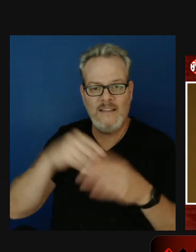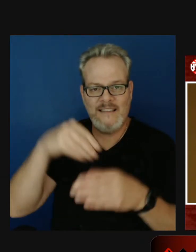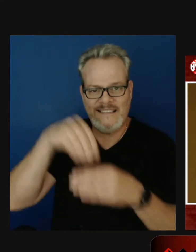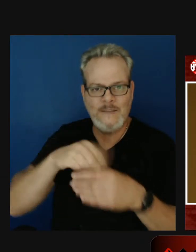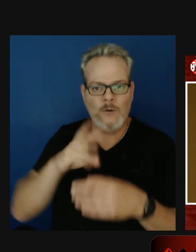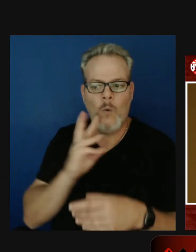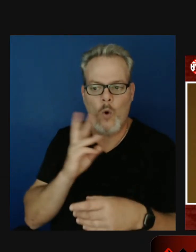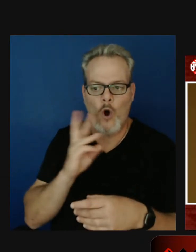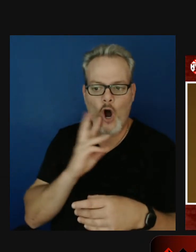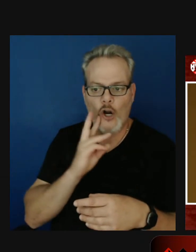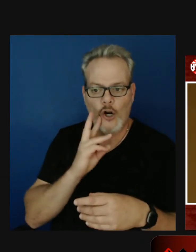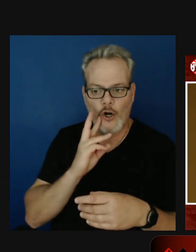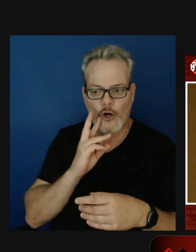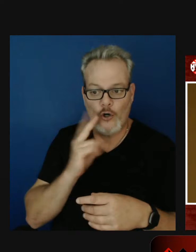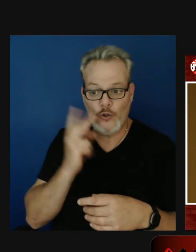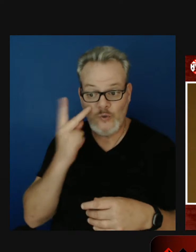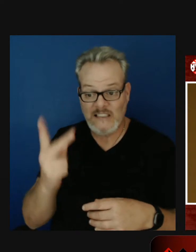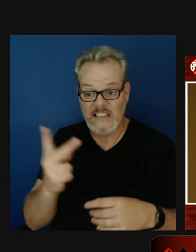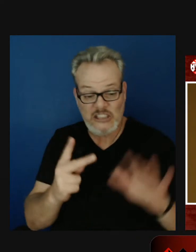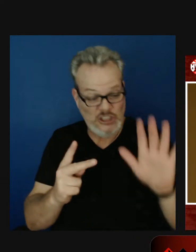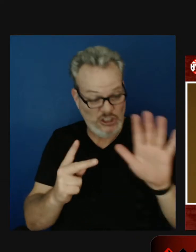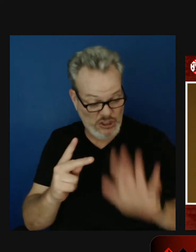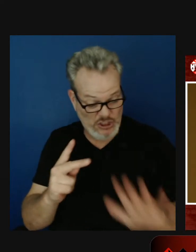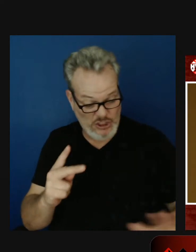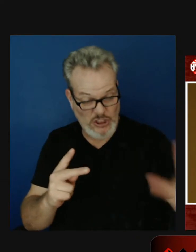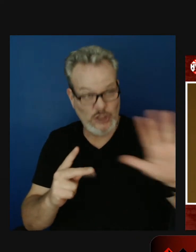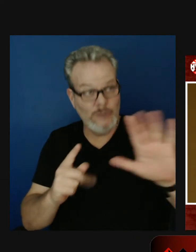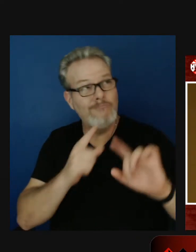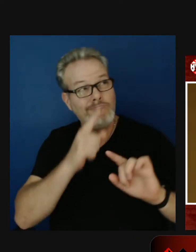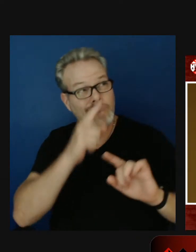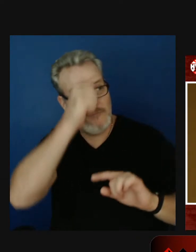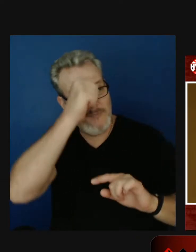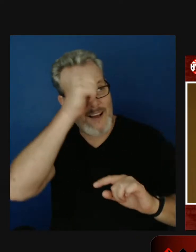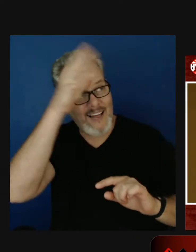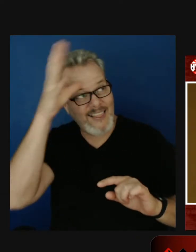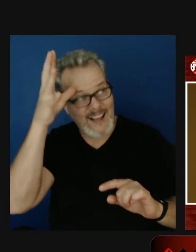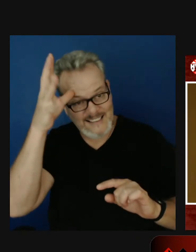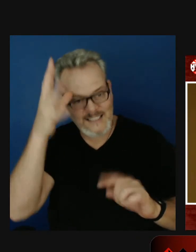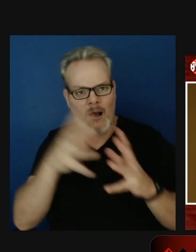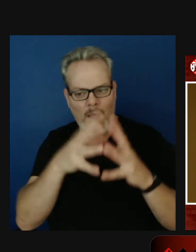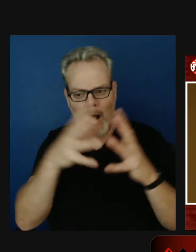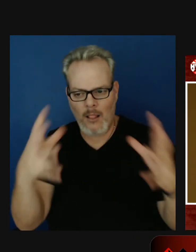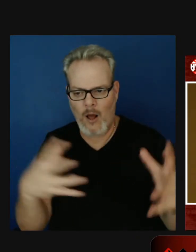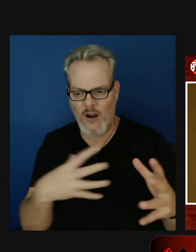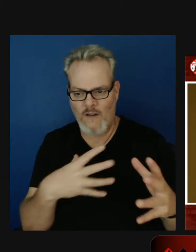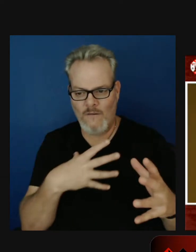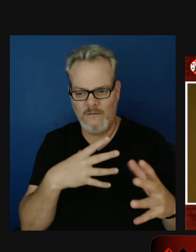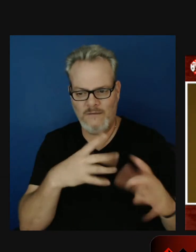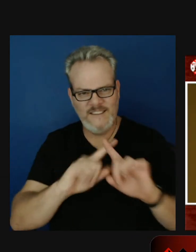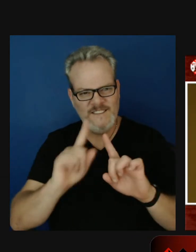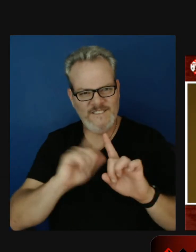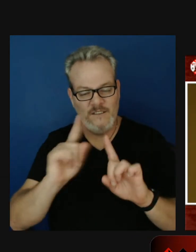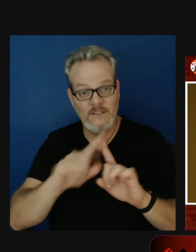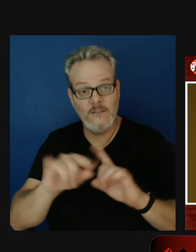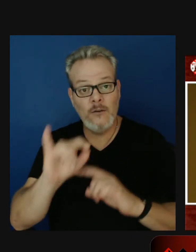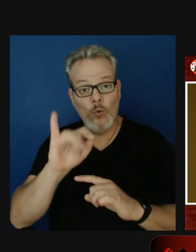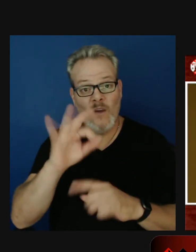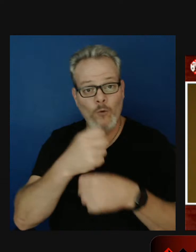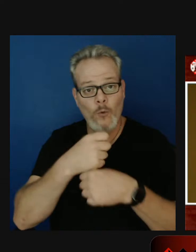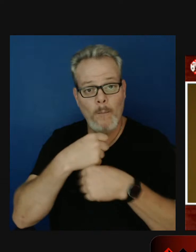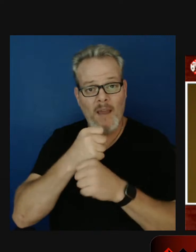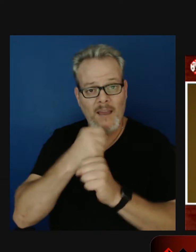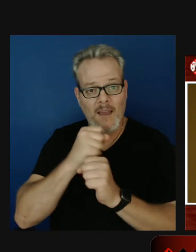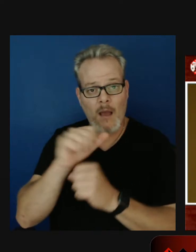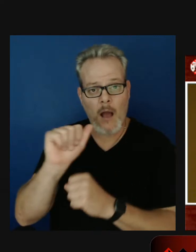there's big white portions here, especially up in Alaska. A lot of that's probably because if you're going to map an aquifer, it's hard to